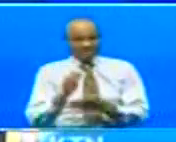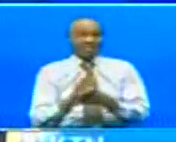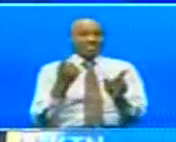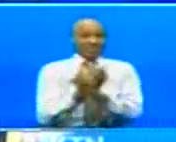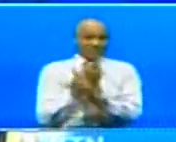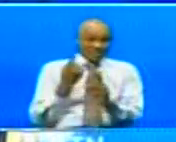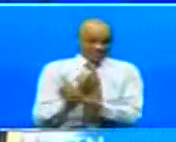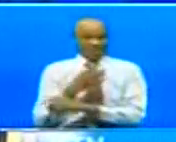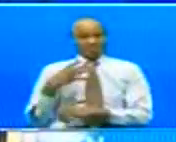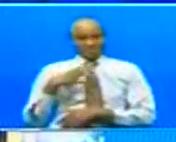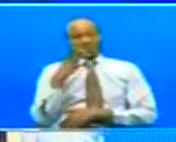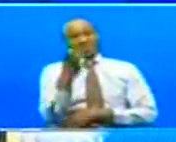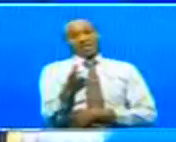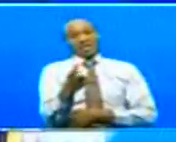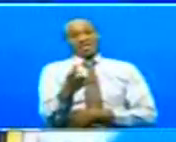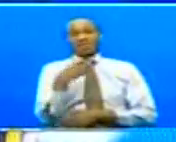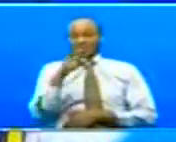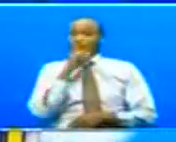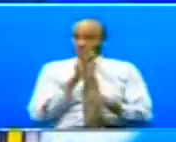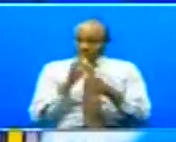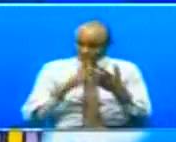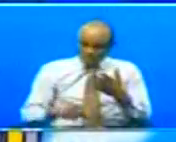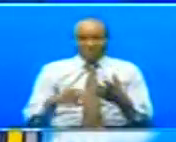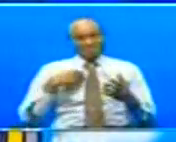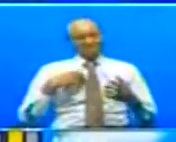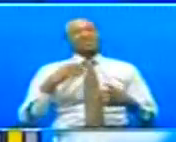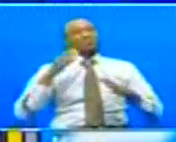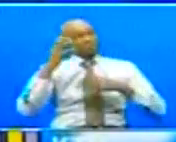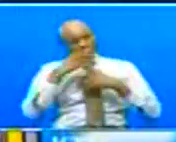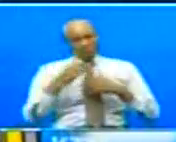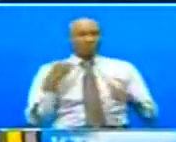Chager, and Ian Duncan in a race that promises to be exciting.